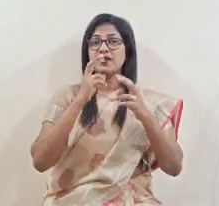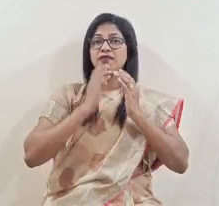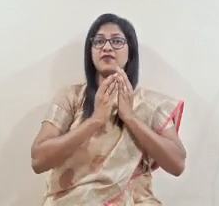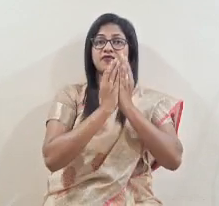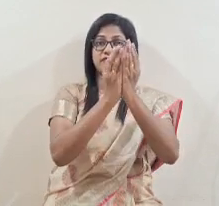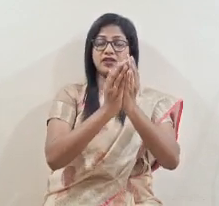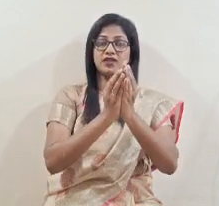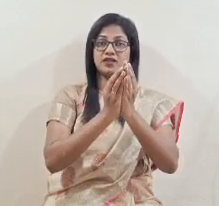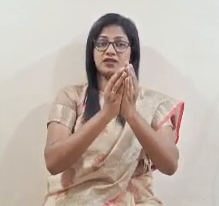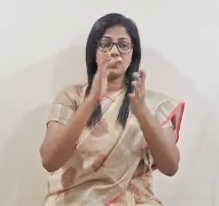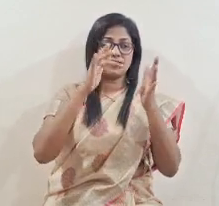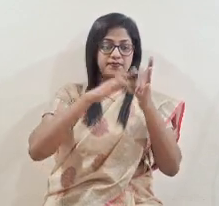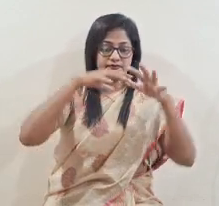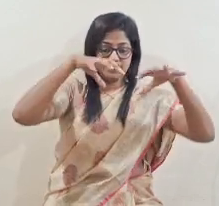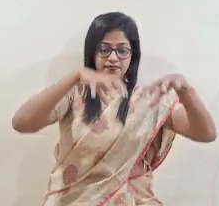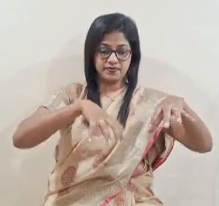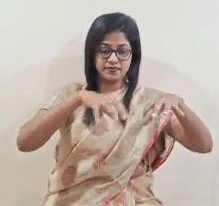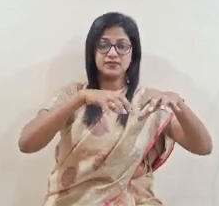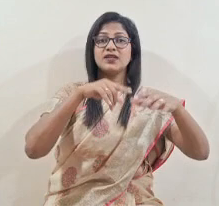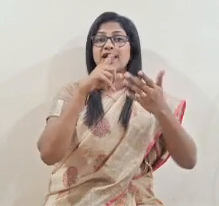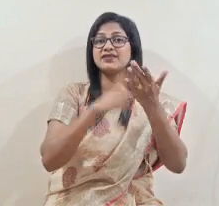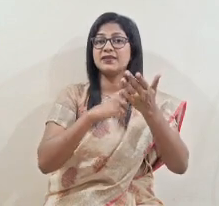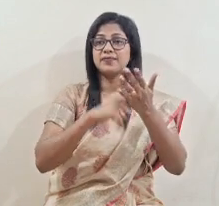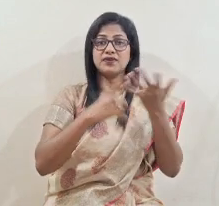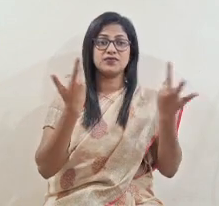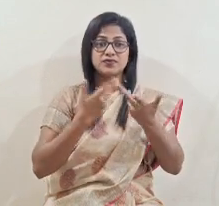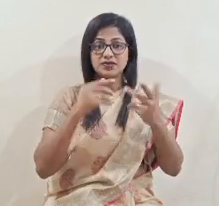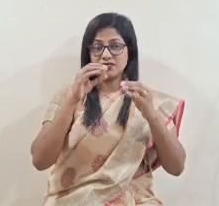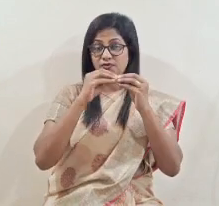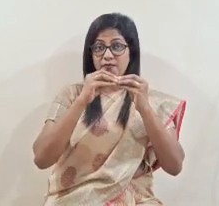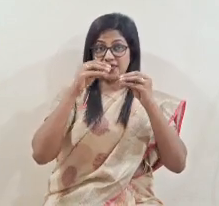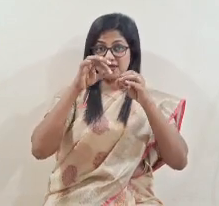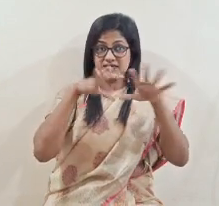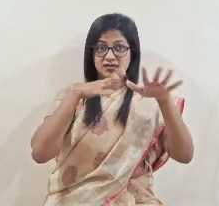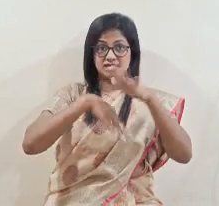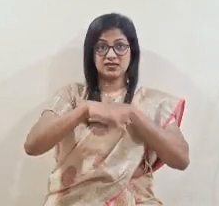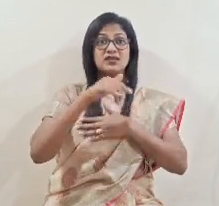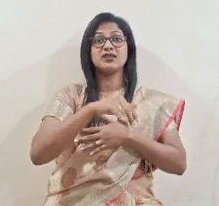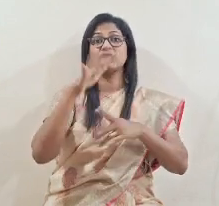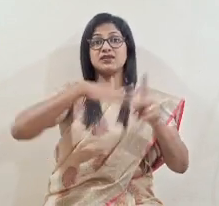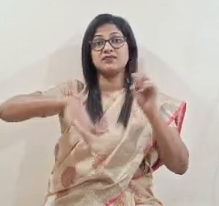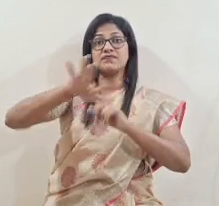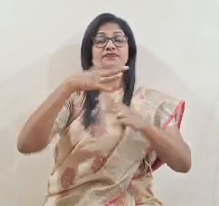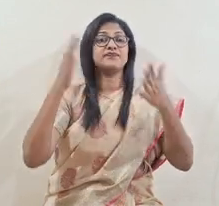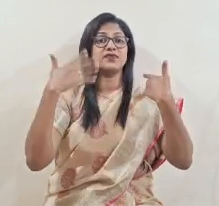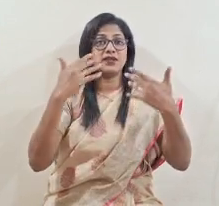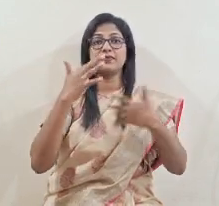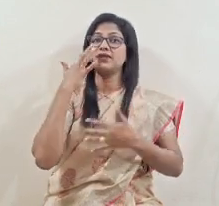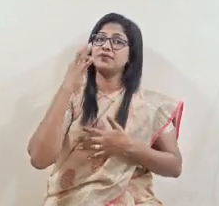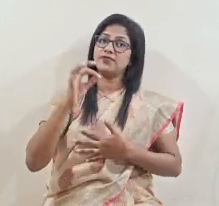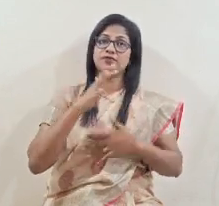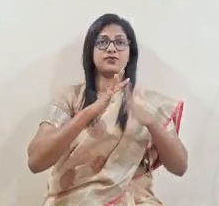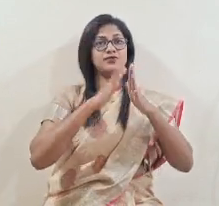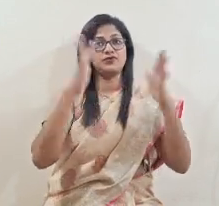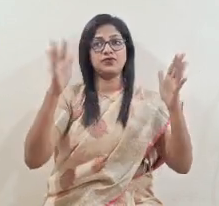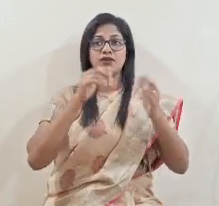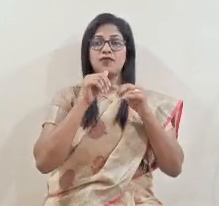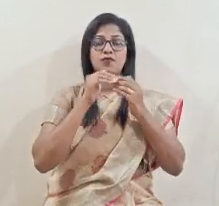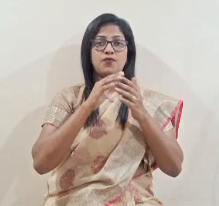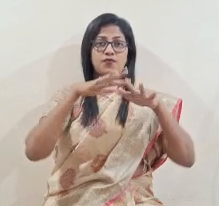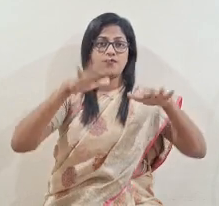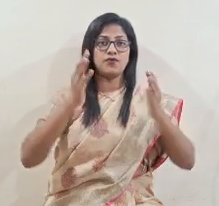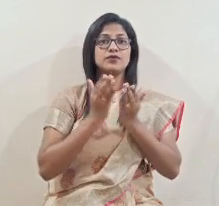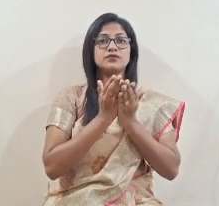us understand the demand at the ferry. Since the studies done in the Mumbai city, climate plays a very important role in Mumbai city for the